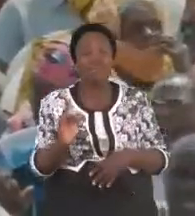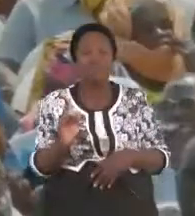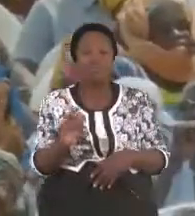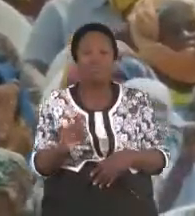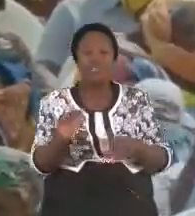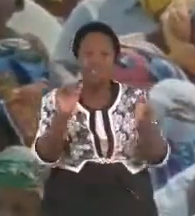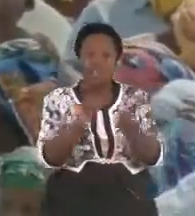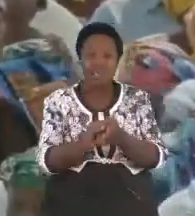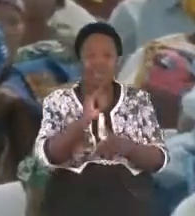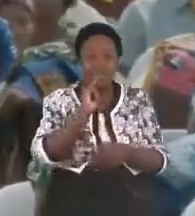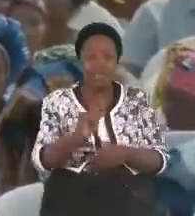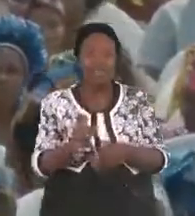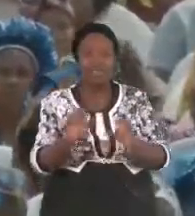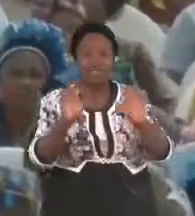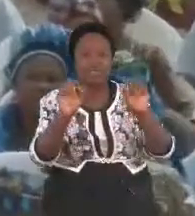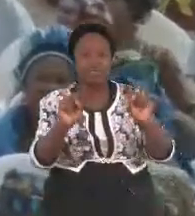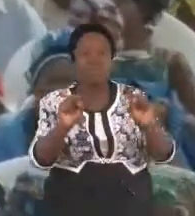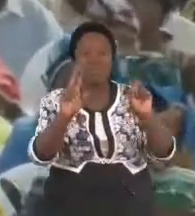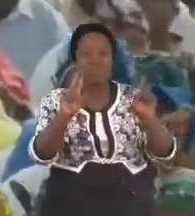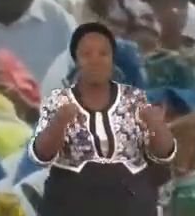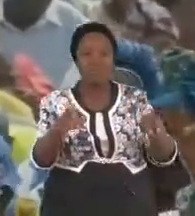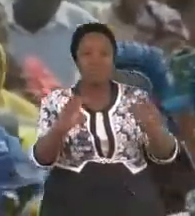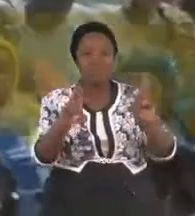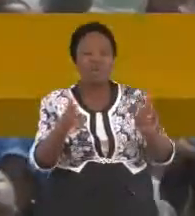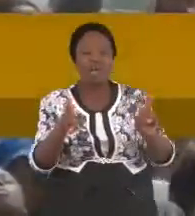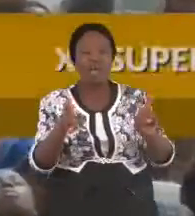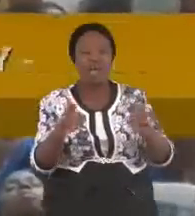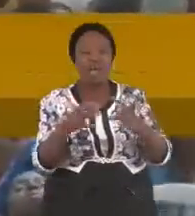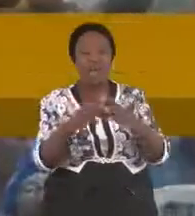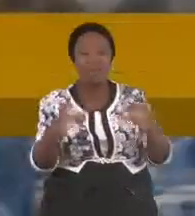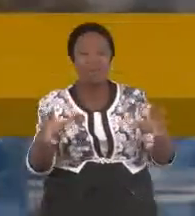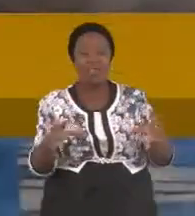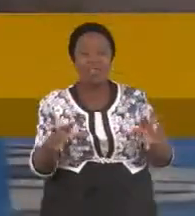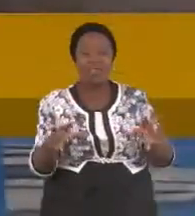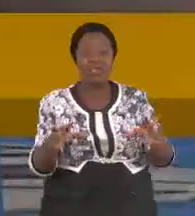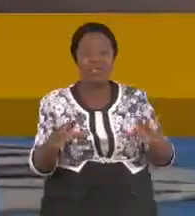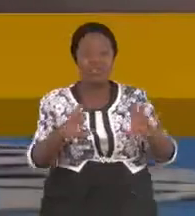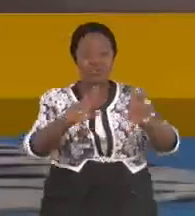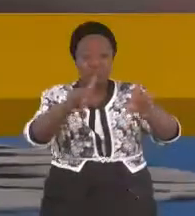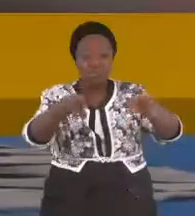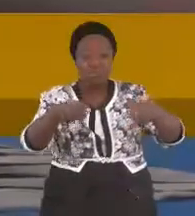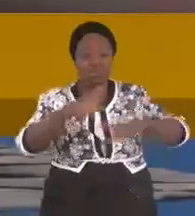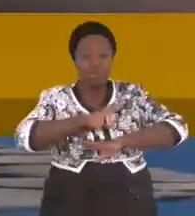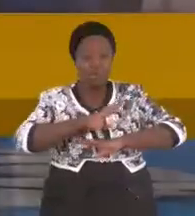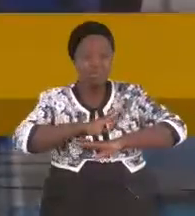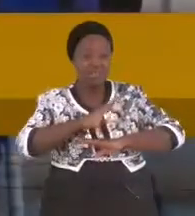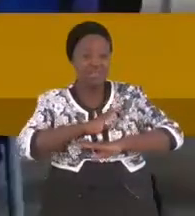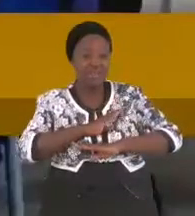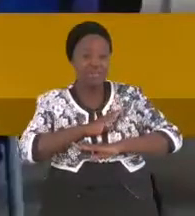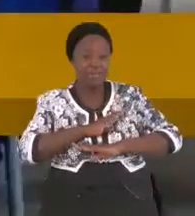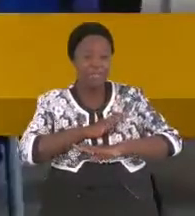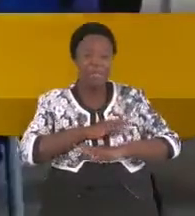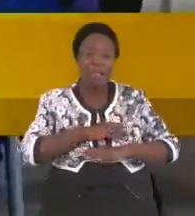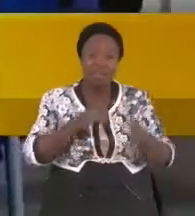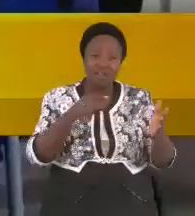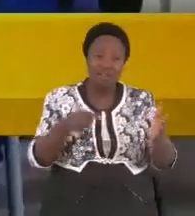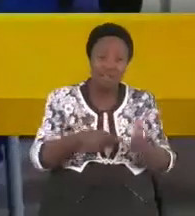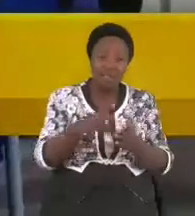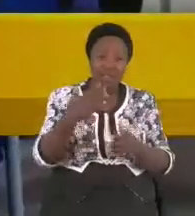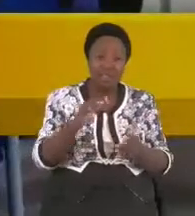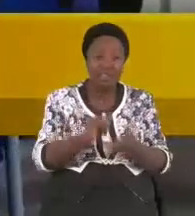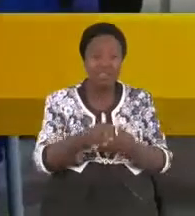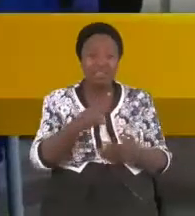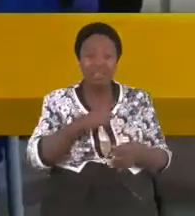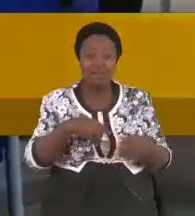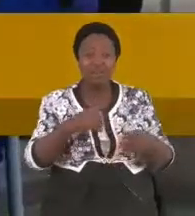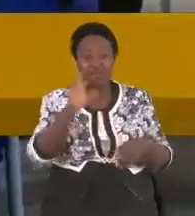super abundant sufficiency. Super abundant sufficiency. These are the things that the Lord himself has